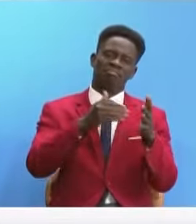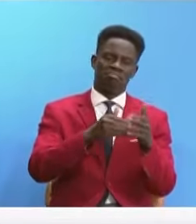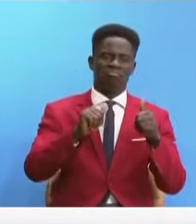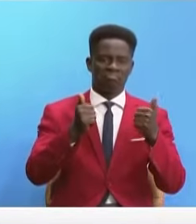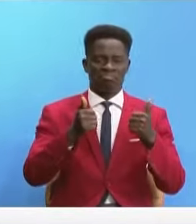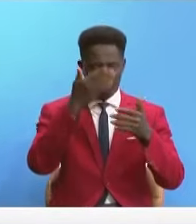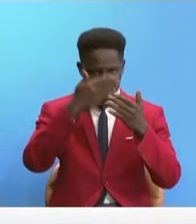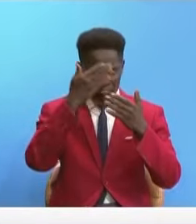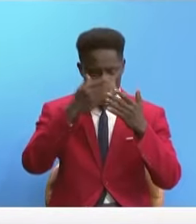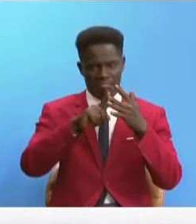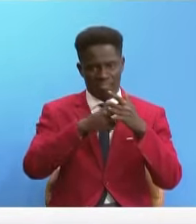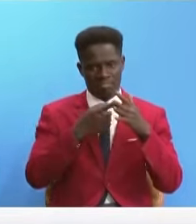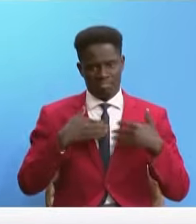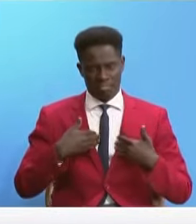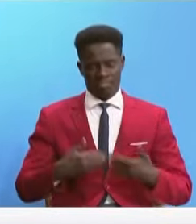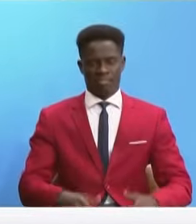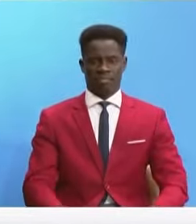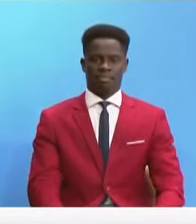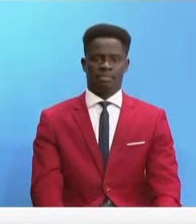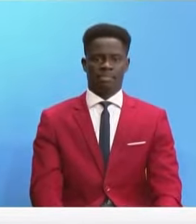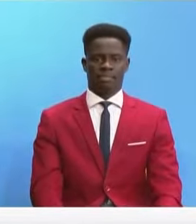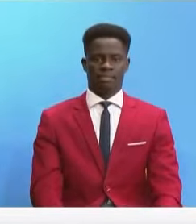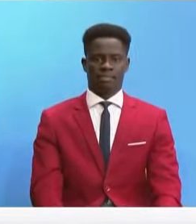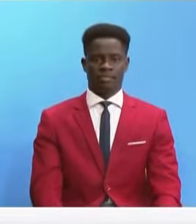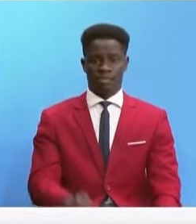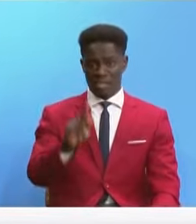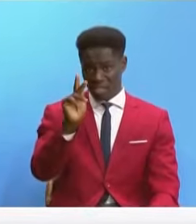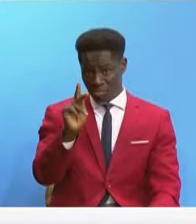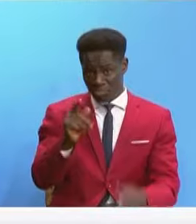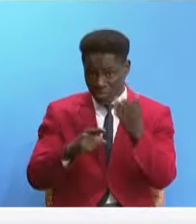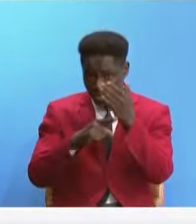the KGS learners, Kabompo Town Council Chairperson